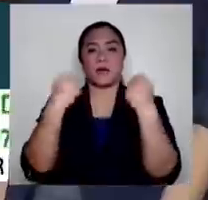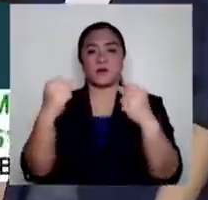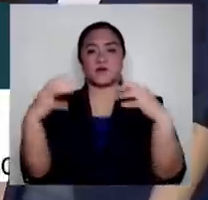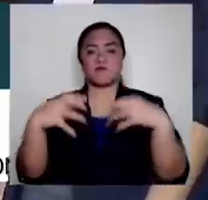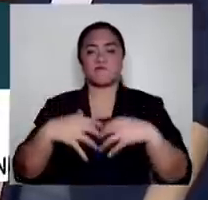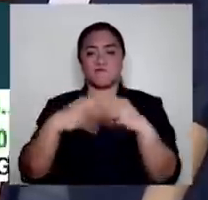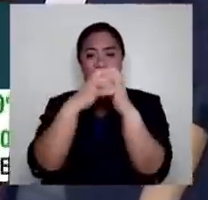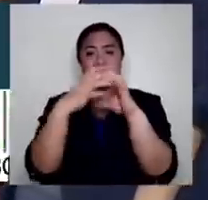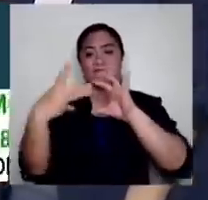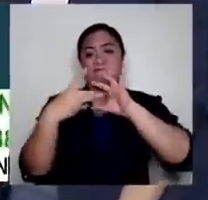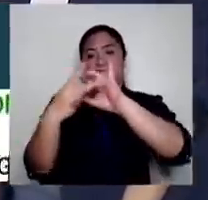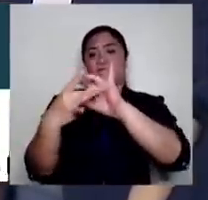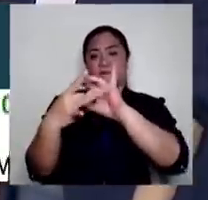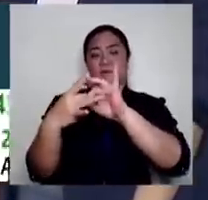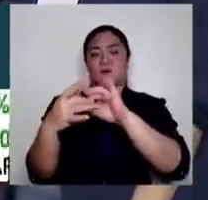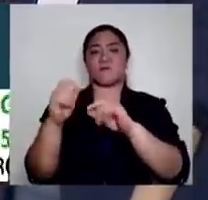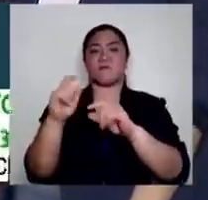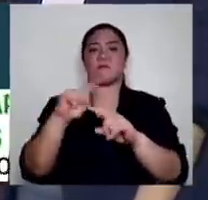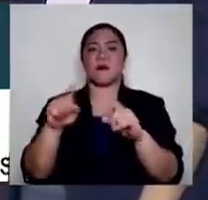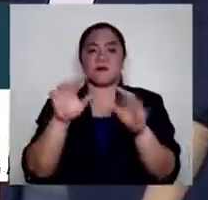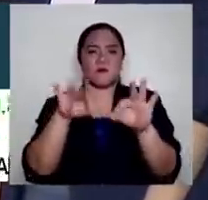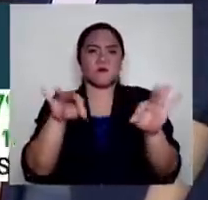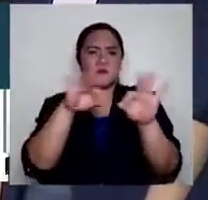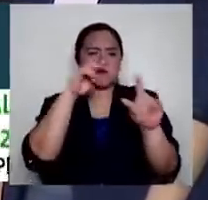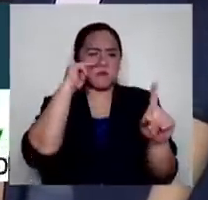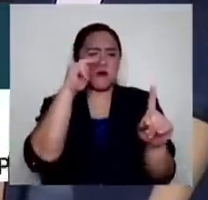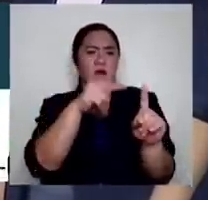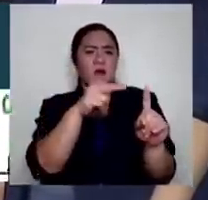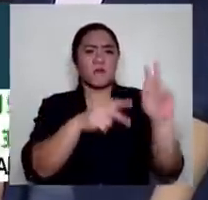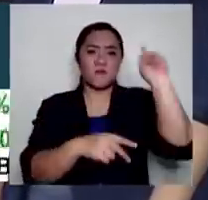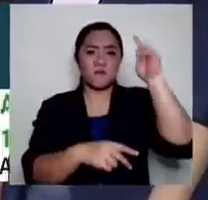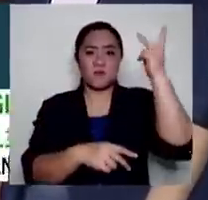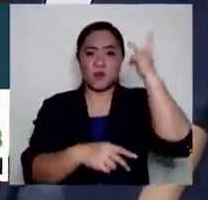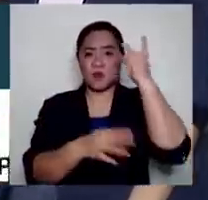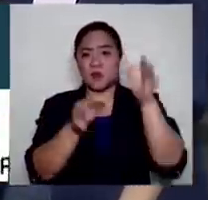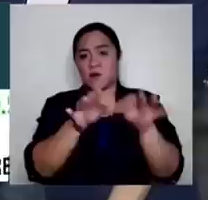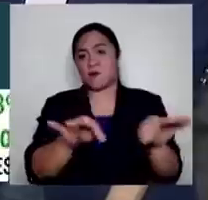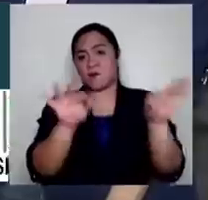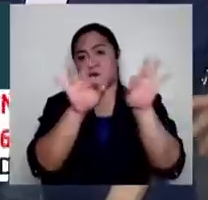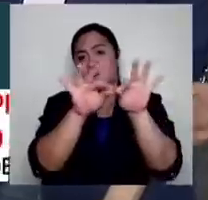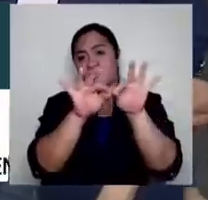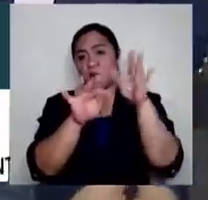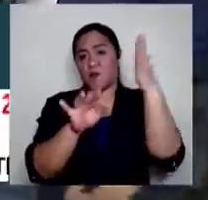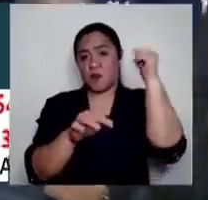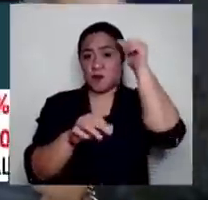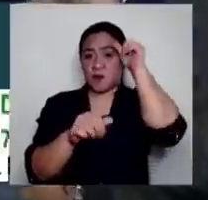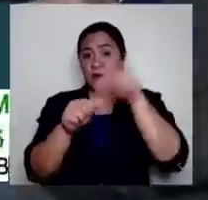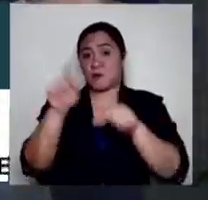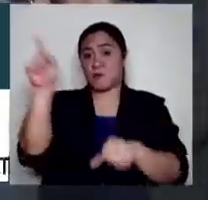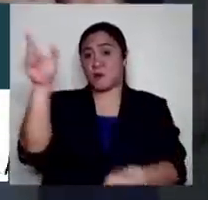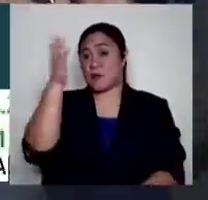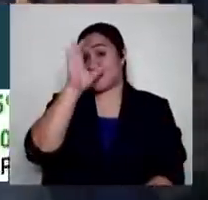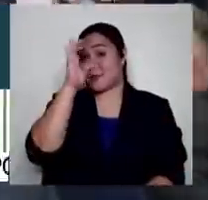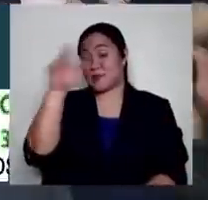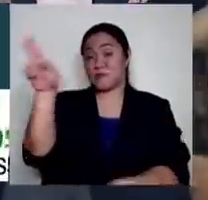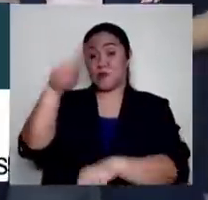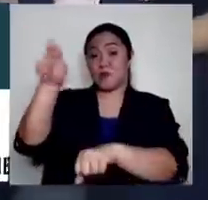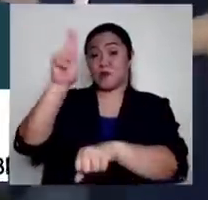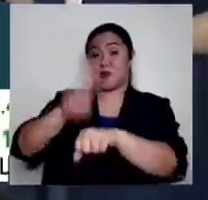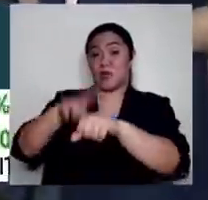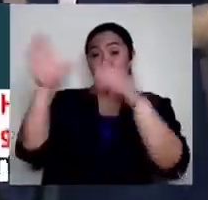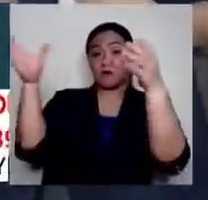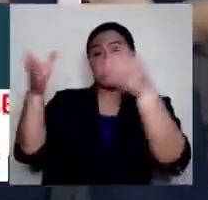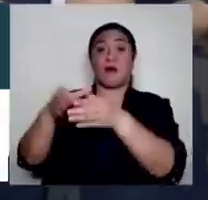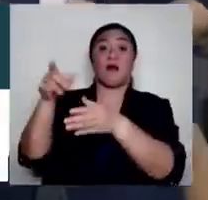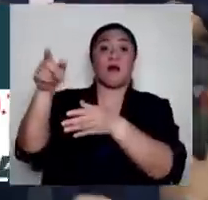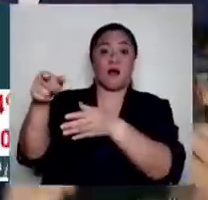pong political value yun. You strengthen your support base. That is a tandaan nyo, that's a Cebu based national political party,